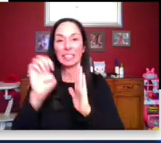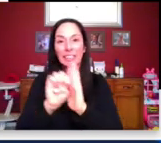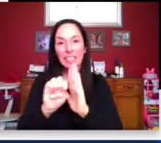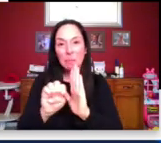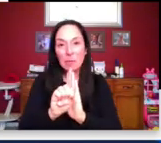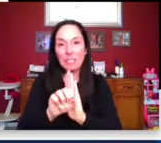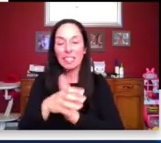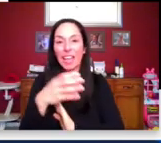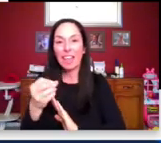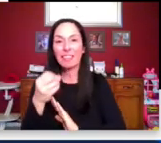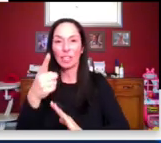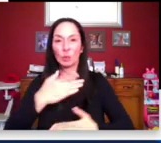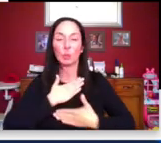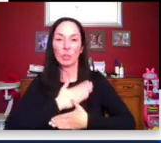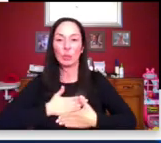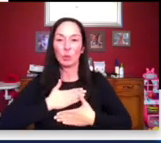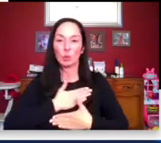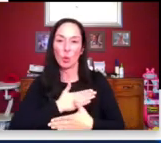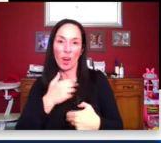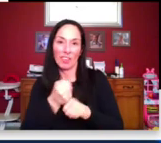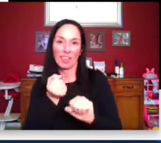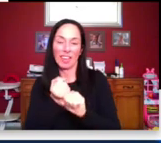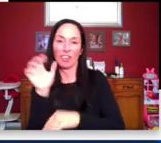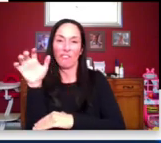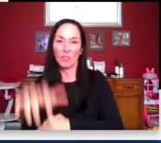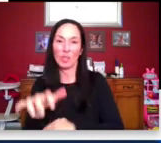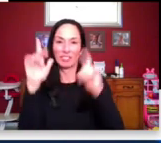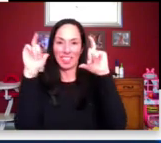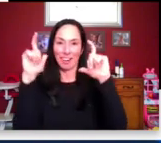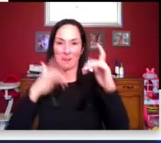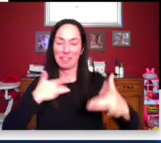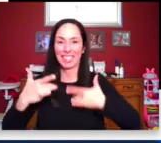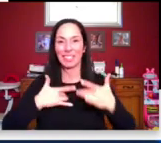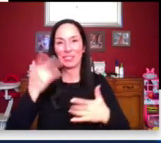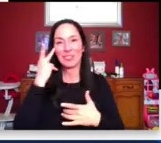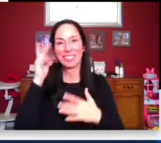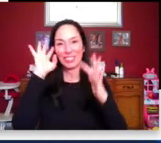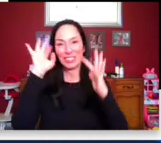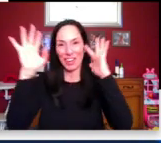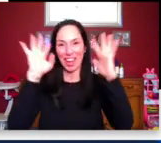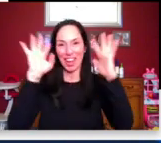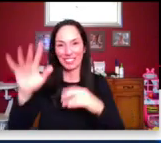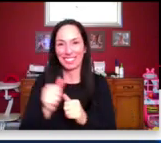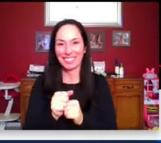I hope you enjoy creating your first photography. I'm excited to see what you create.